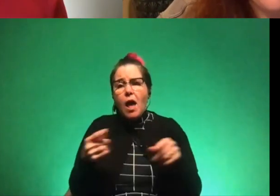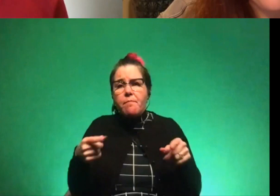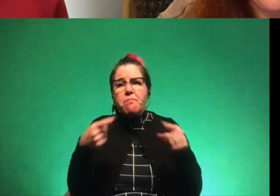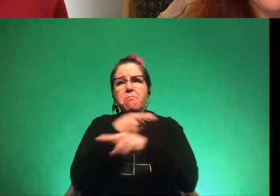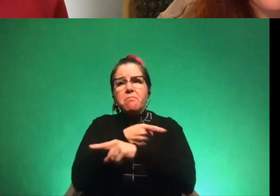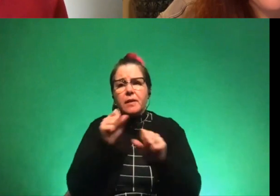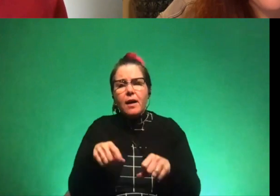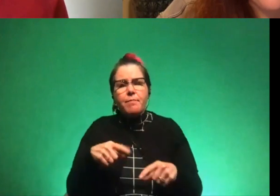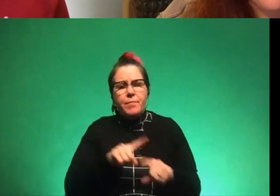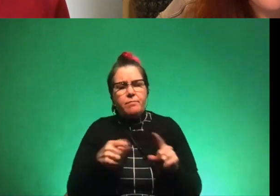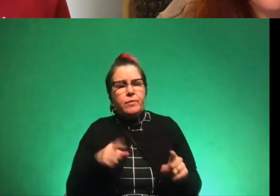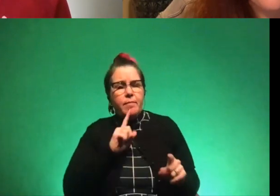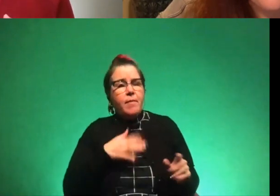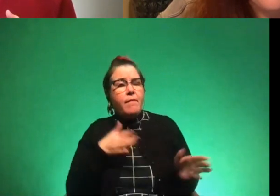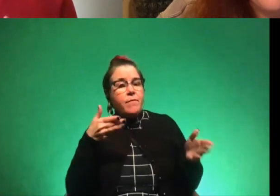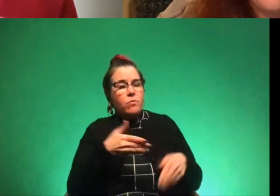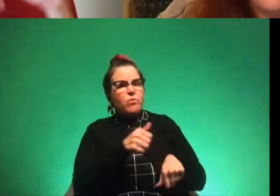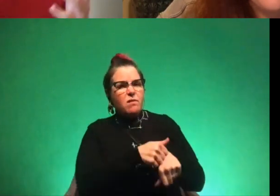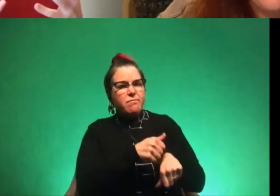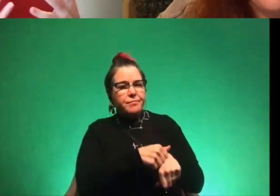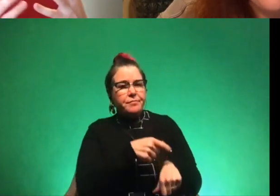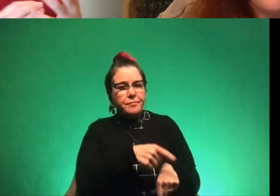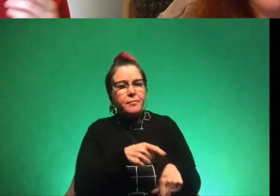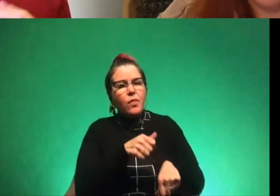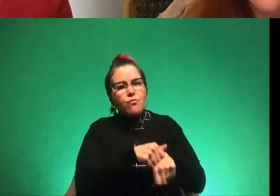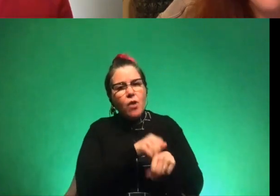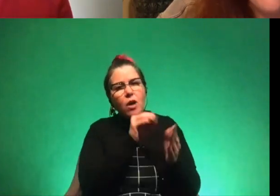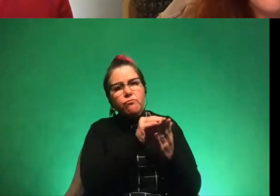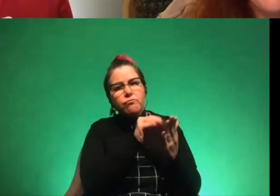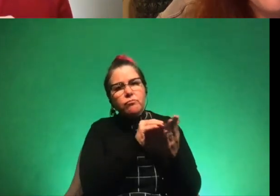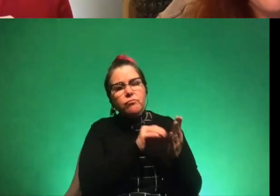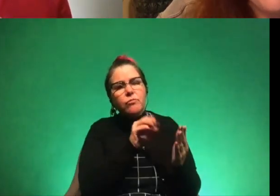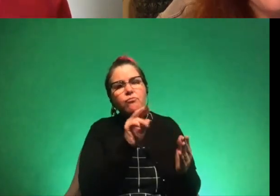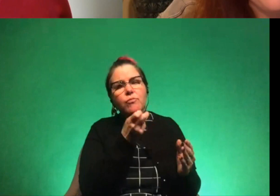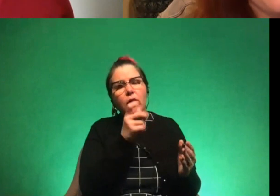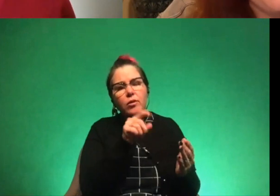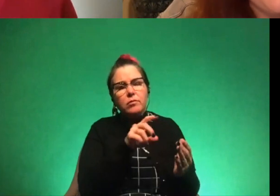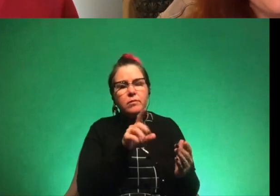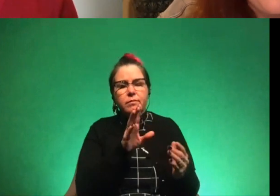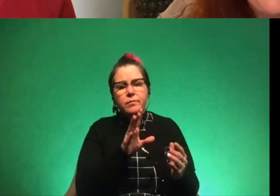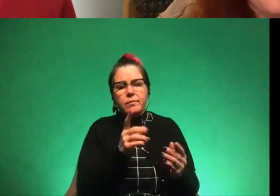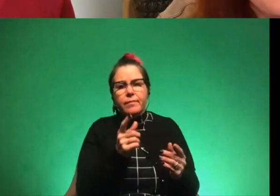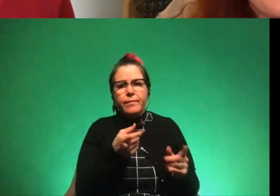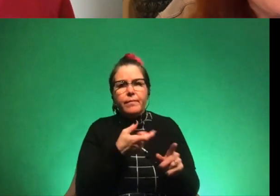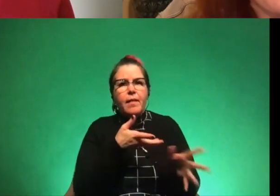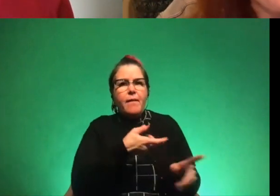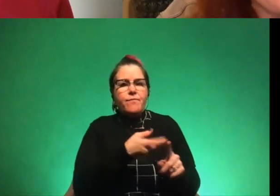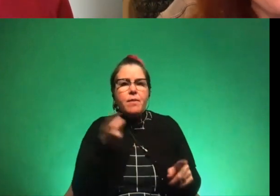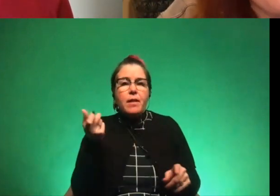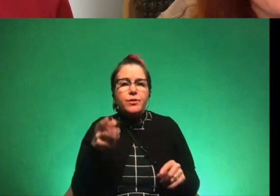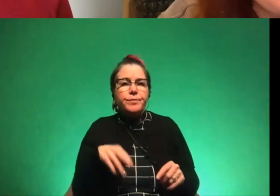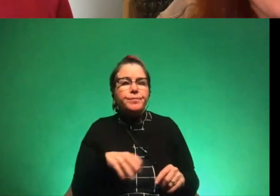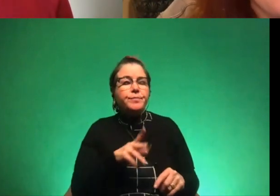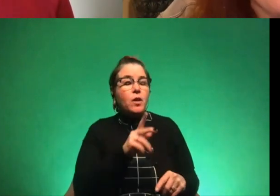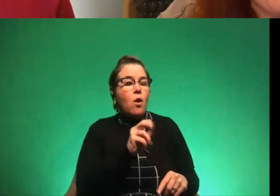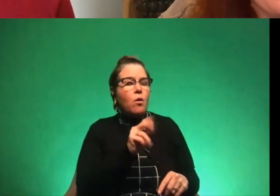definitely focus on the rocks, I guess the rock record that the glaciers left behind. Yeah. Cool. Kona would like to know,